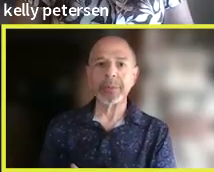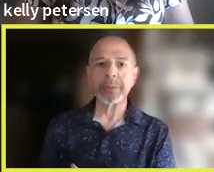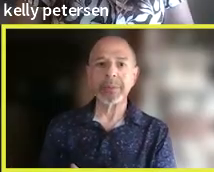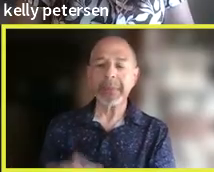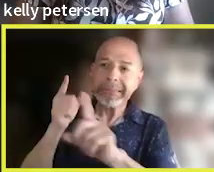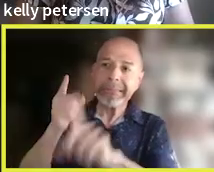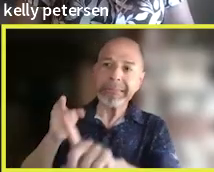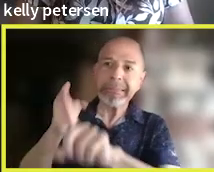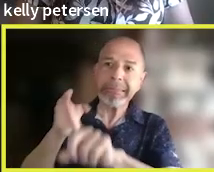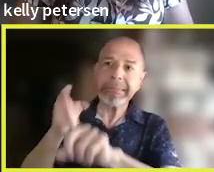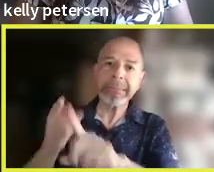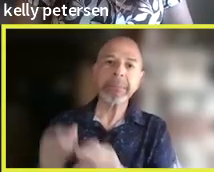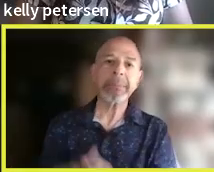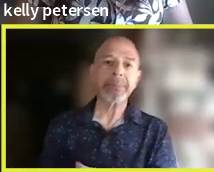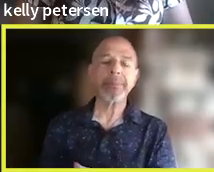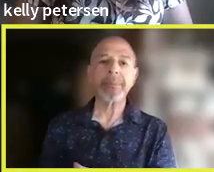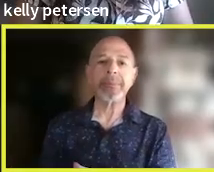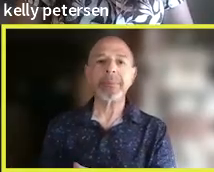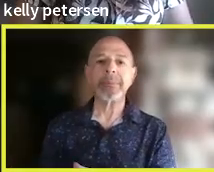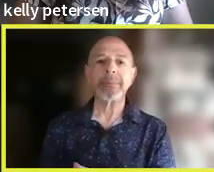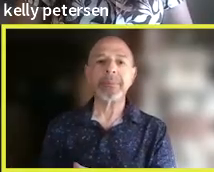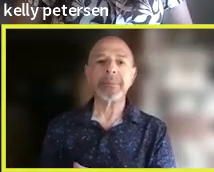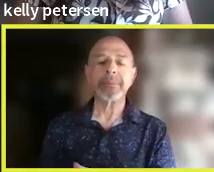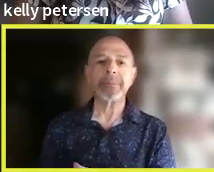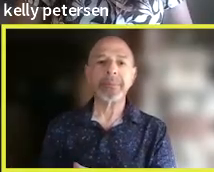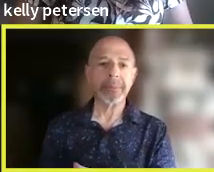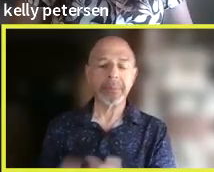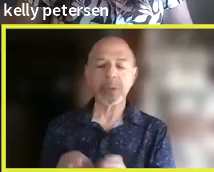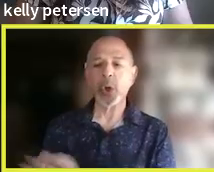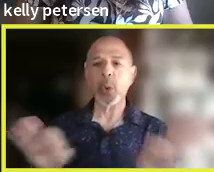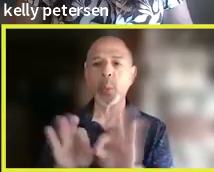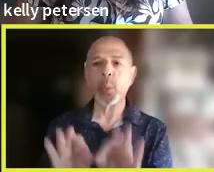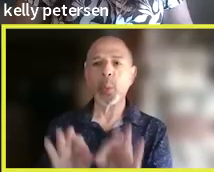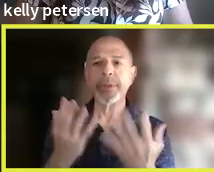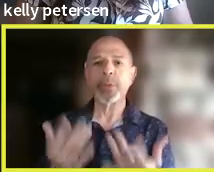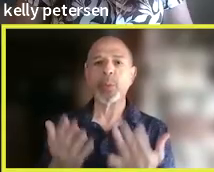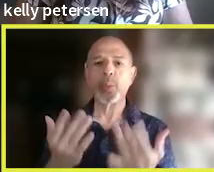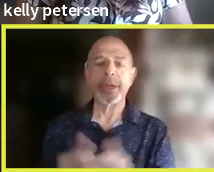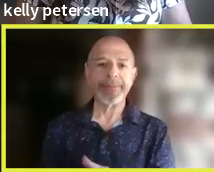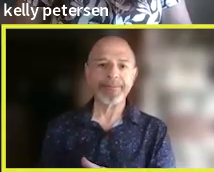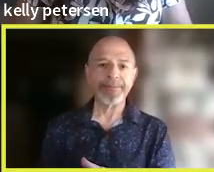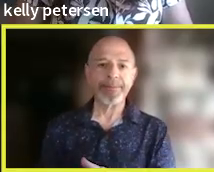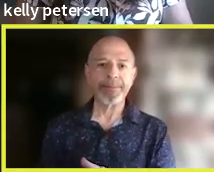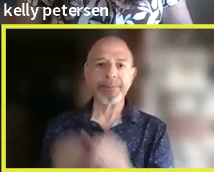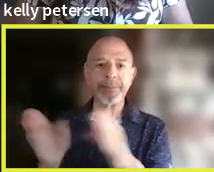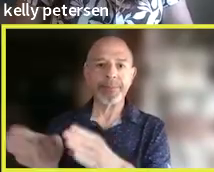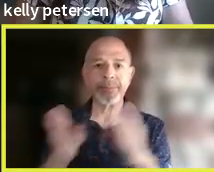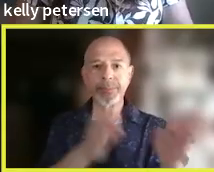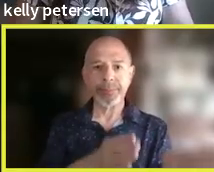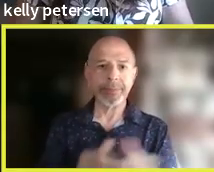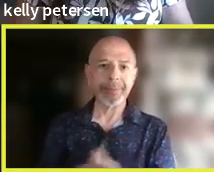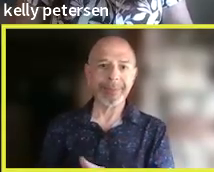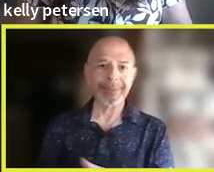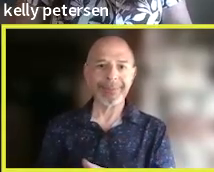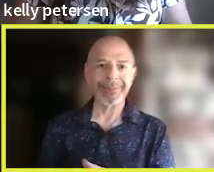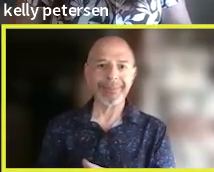it's worth the wait for things like that. Yeah, and Yeah, thanks no, for saying, yeah, no, thanks, definitely. thanks for saying I'm old, Deb.